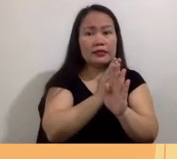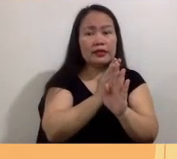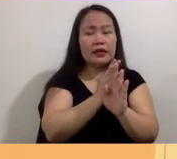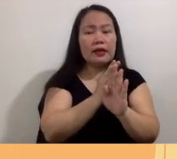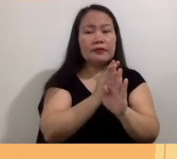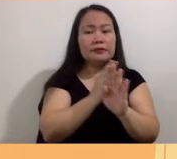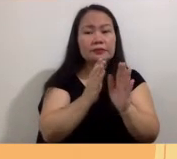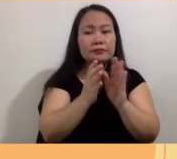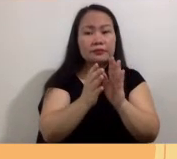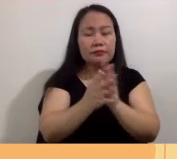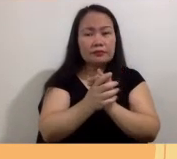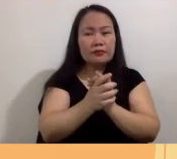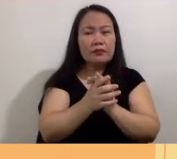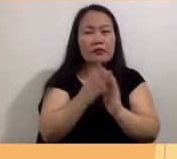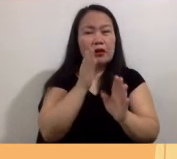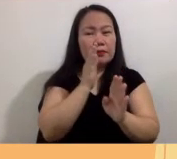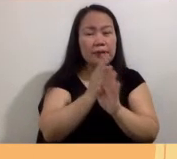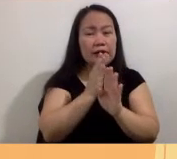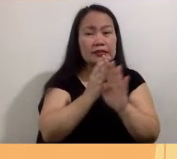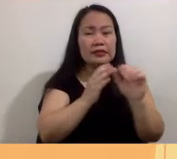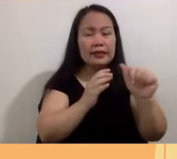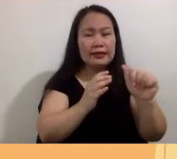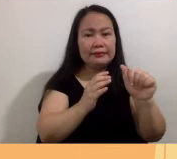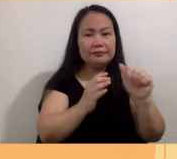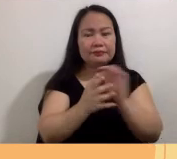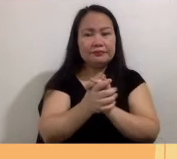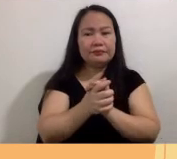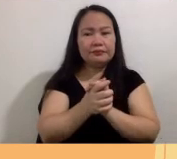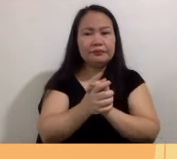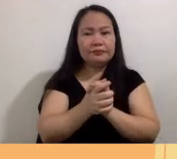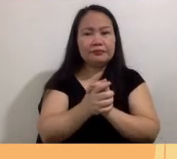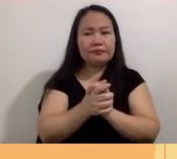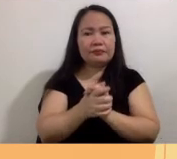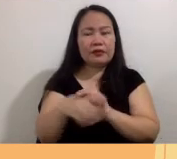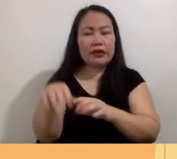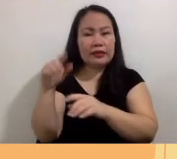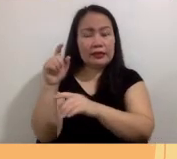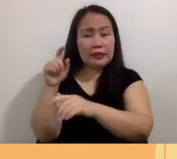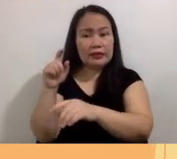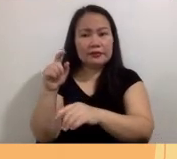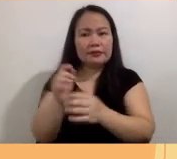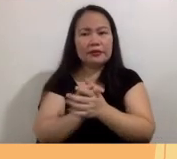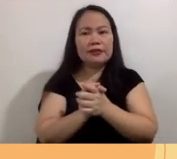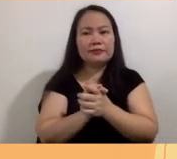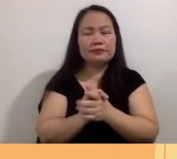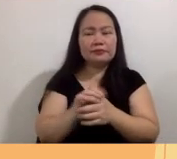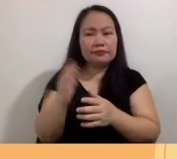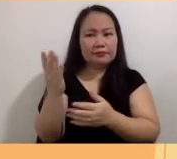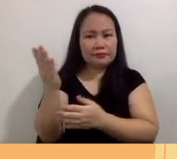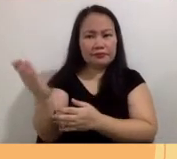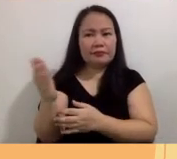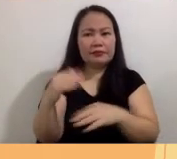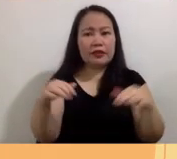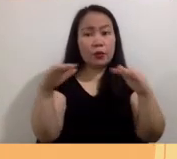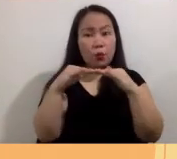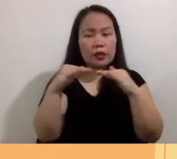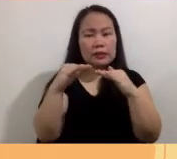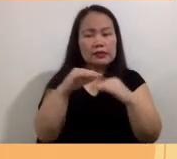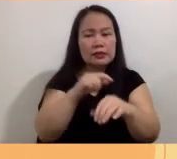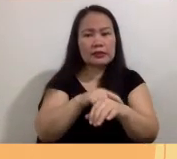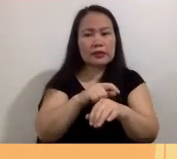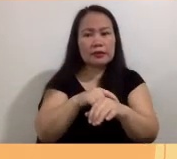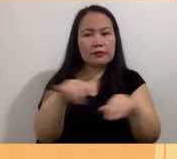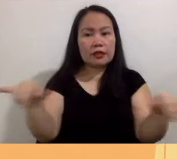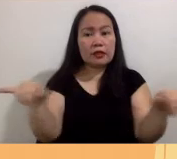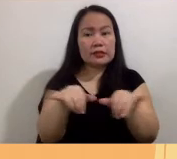B. So, yung ito, this is our bus B. And then, this is our bus A. So, they are equal daw sa time.